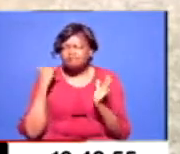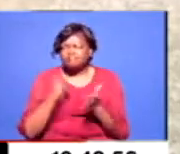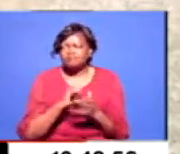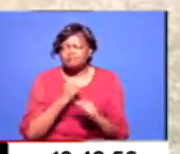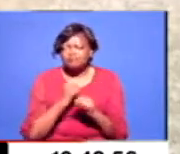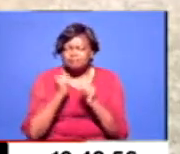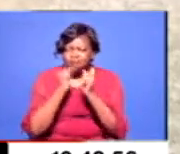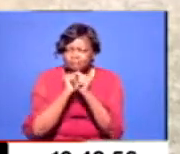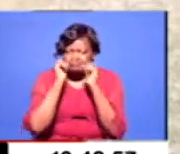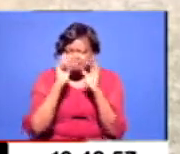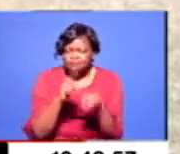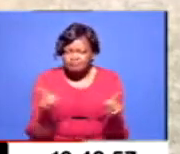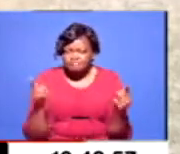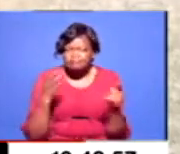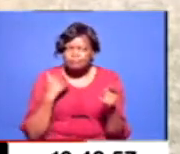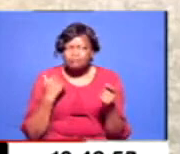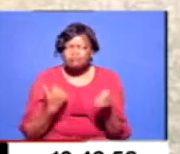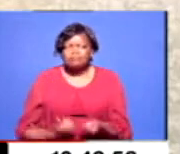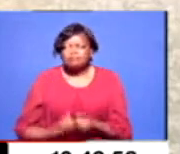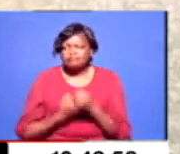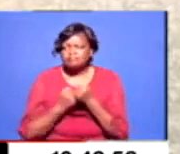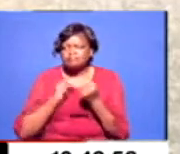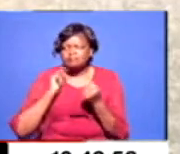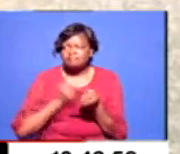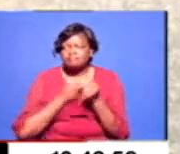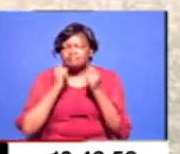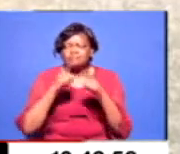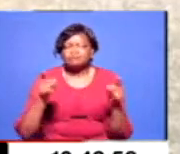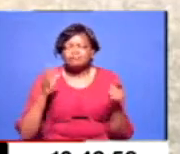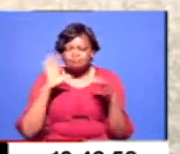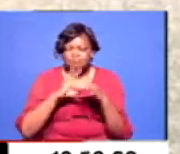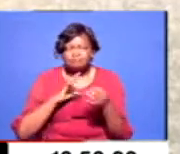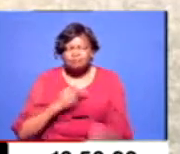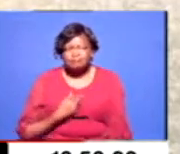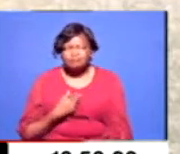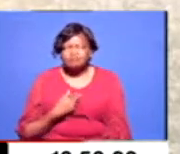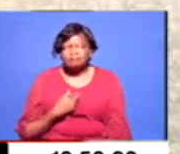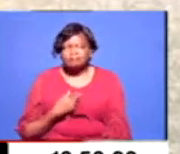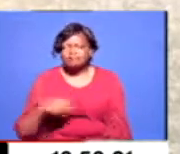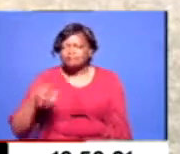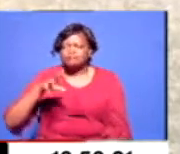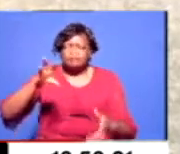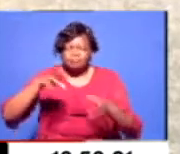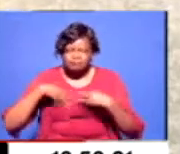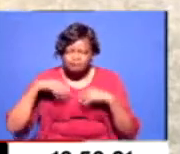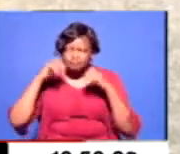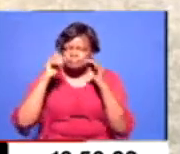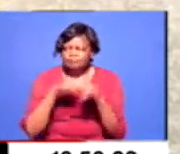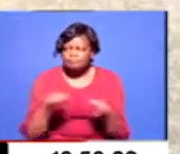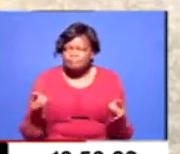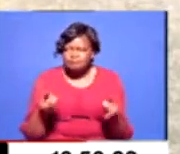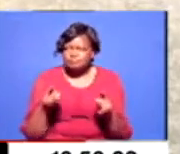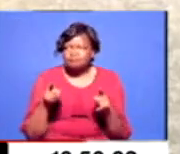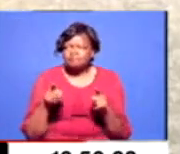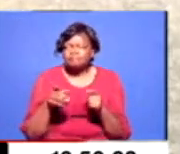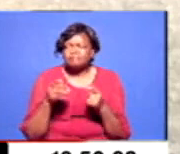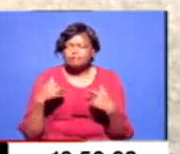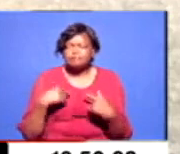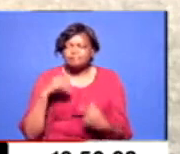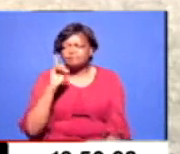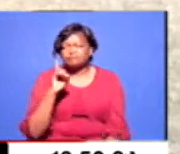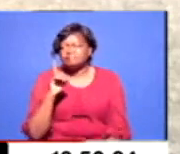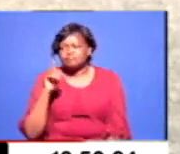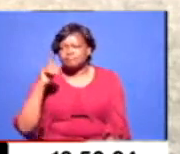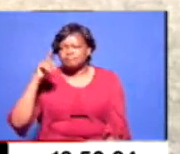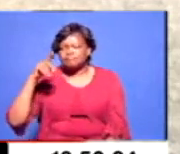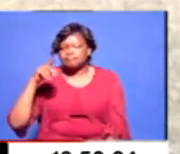If you want to support us, mm-hmm. if you want to join us, mm-hmm. We accept. If you are, it is one packet, we appreciate